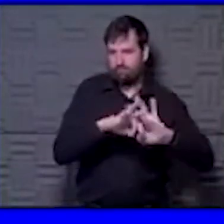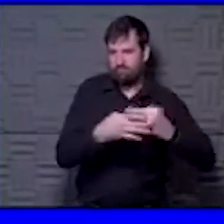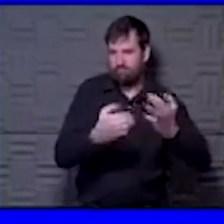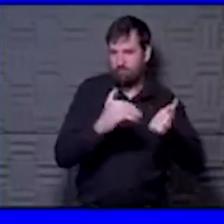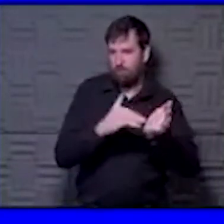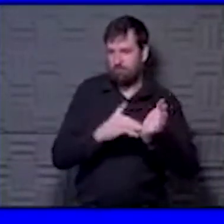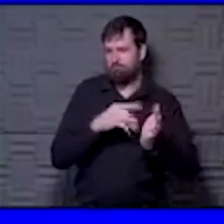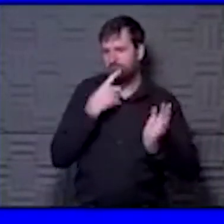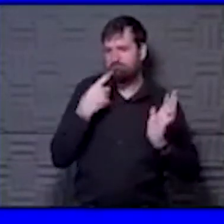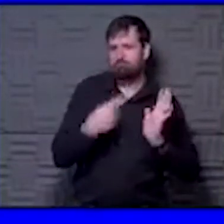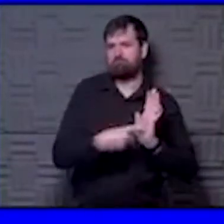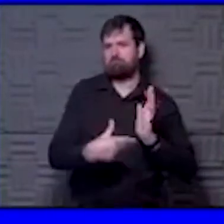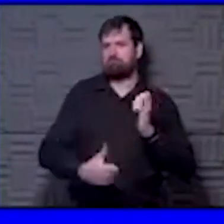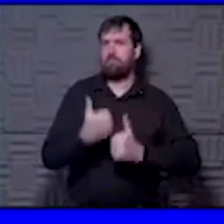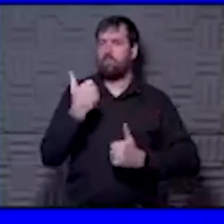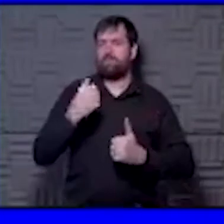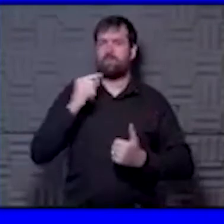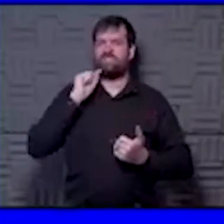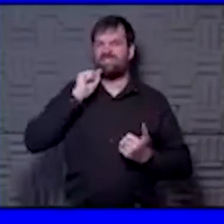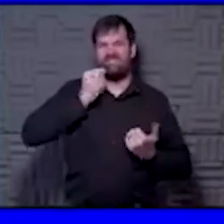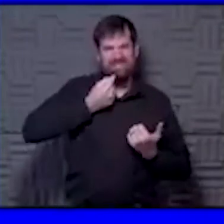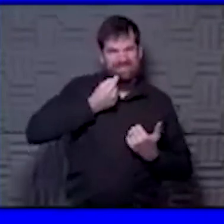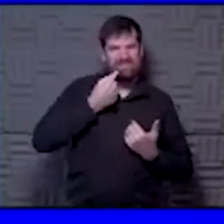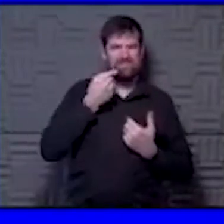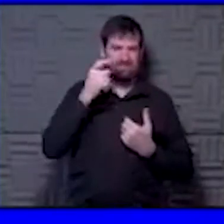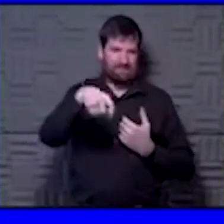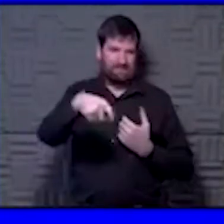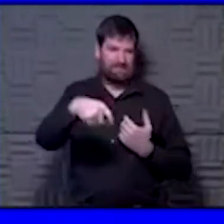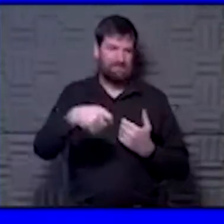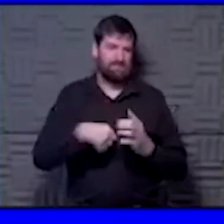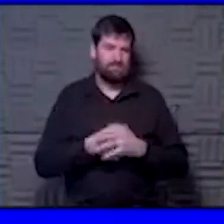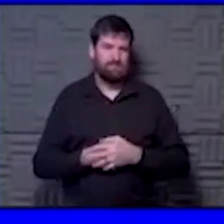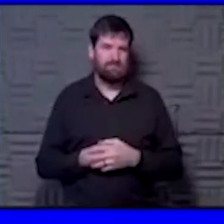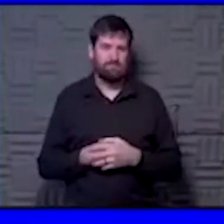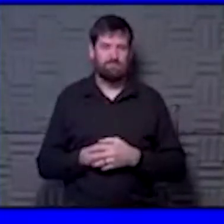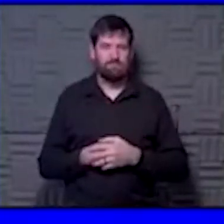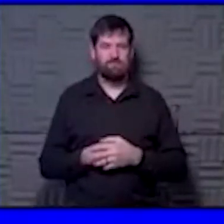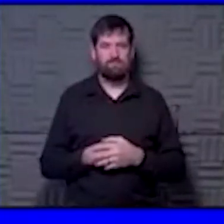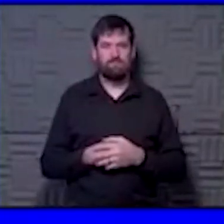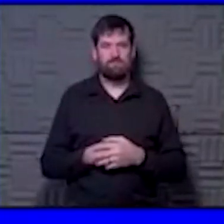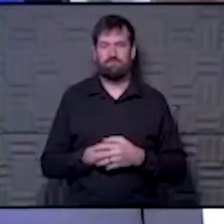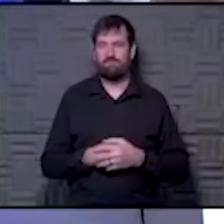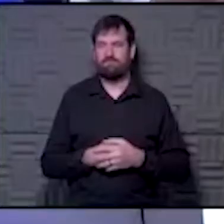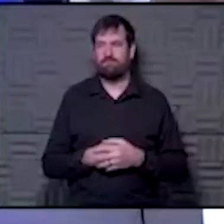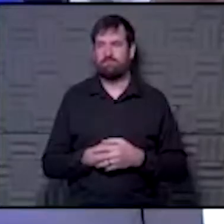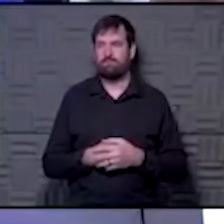identify what are the most pressing needs and topics that need to be addressed by specialists if they do.